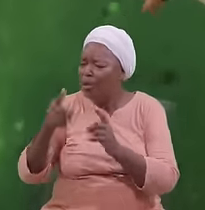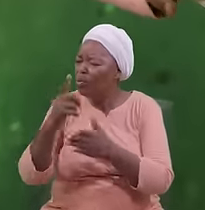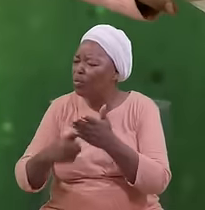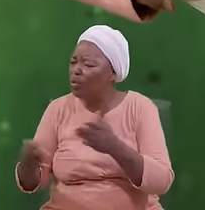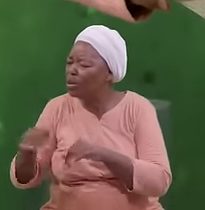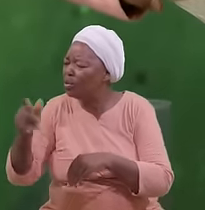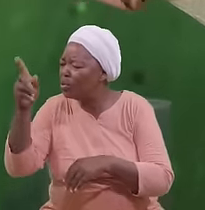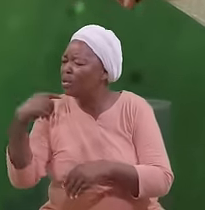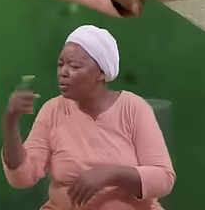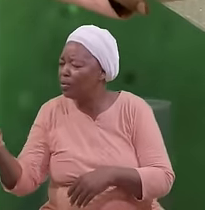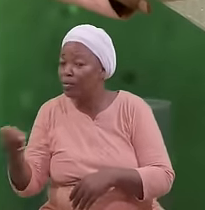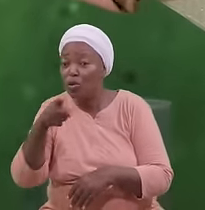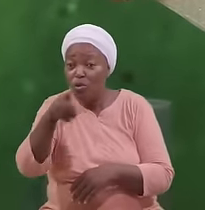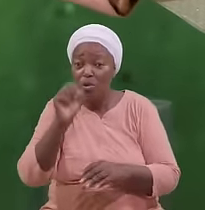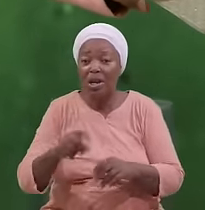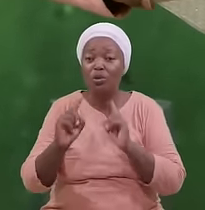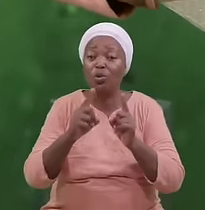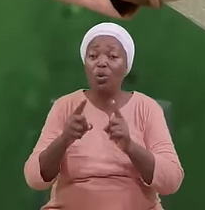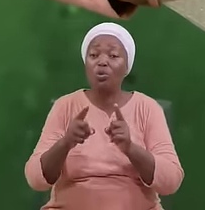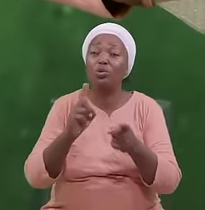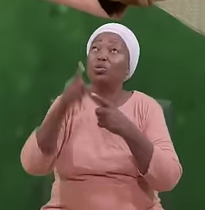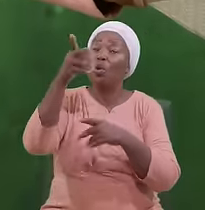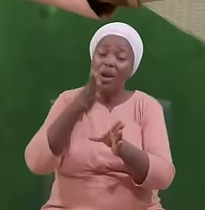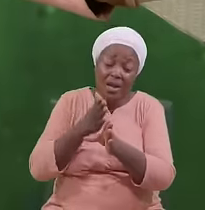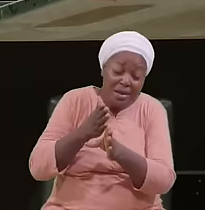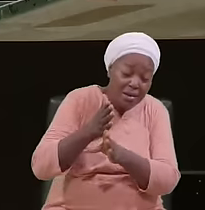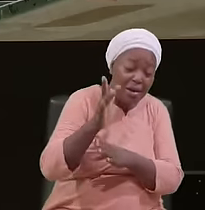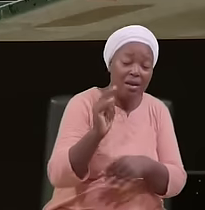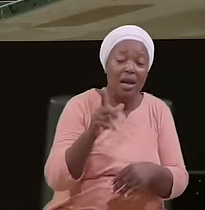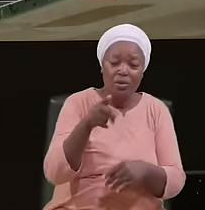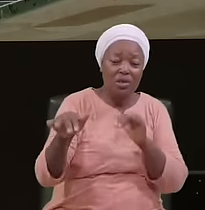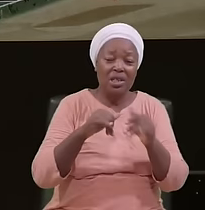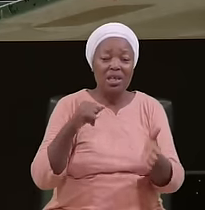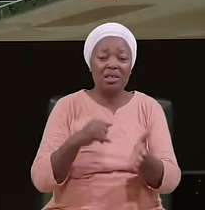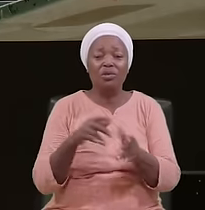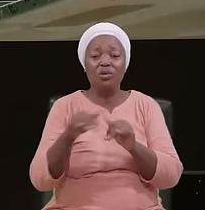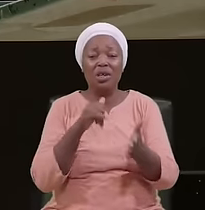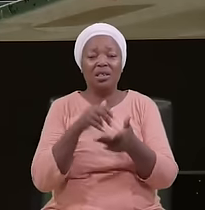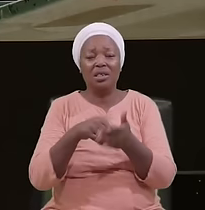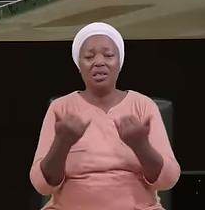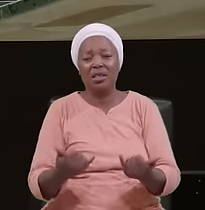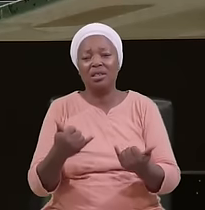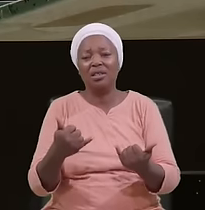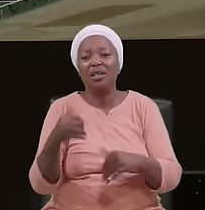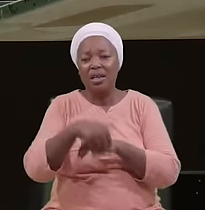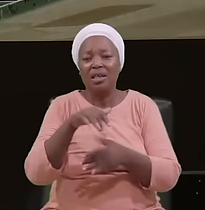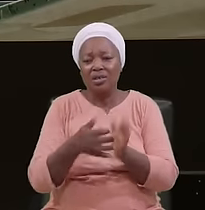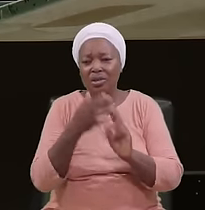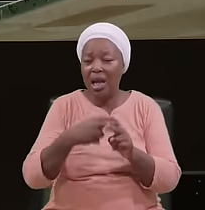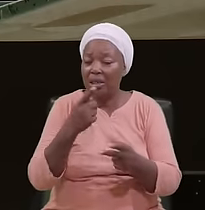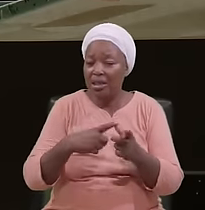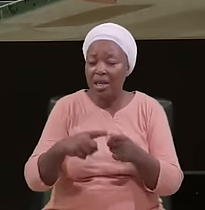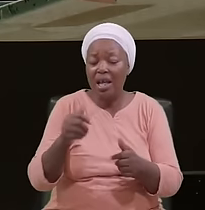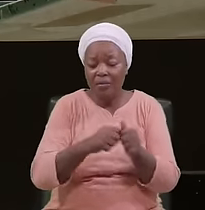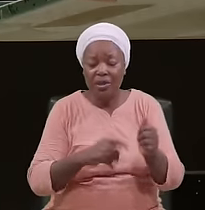God directly. Tonight, you'll talk to God directly. And everything to be reversed in